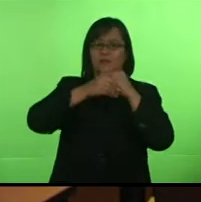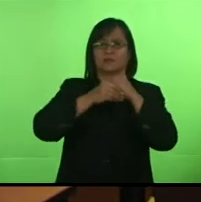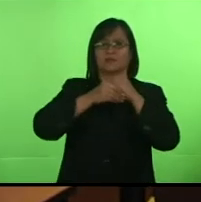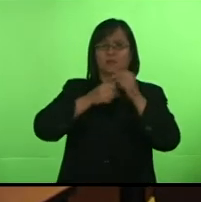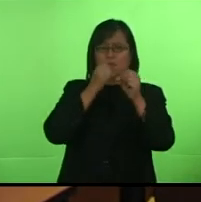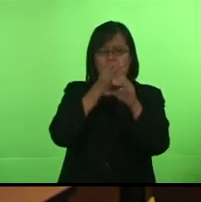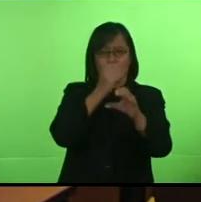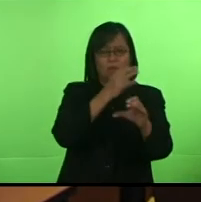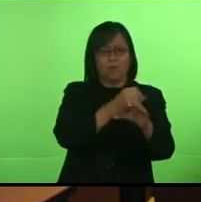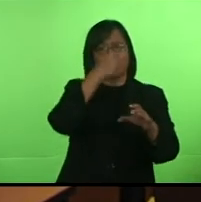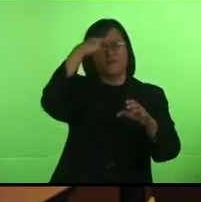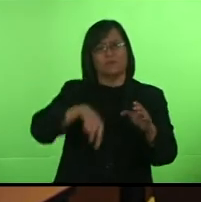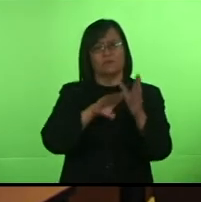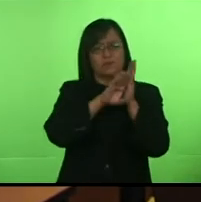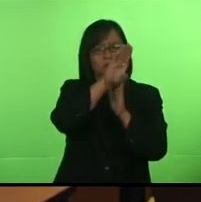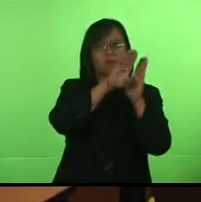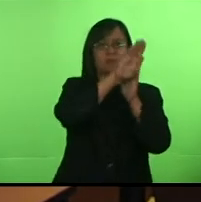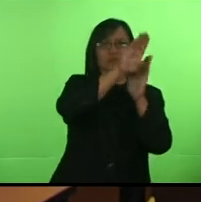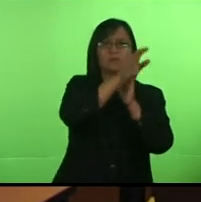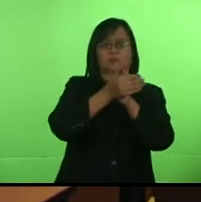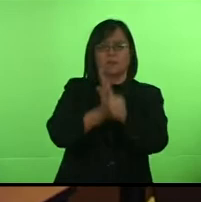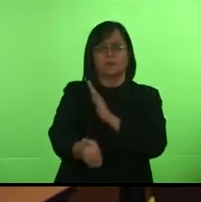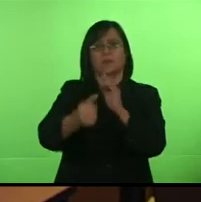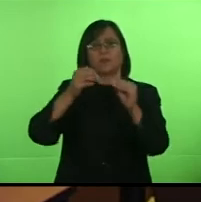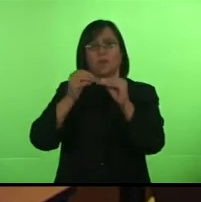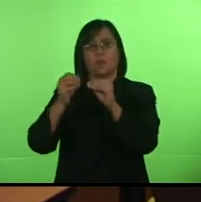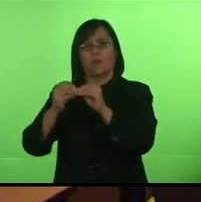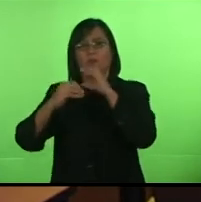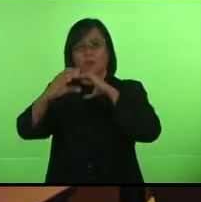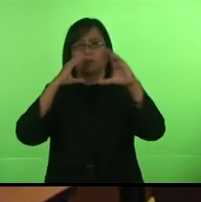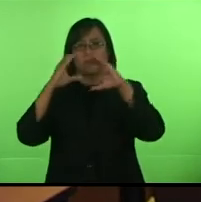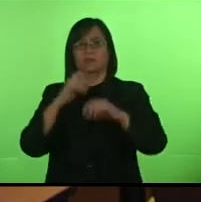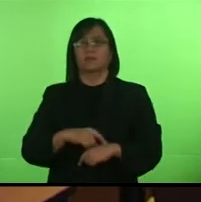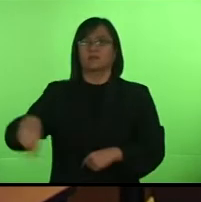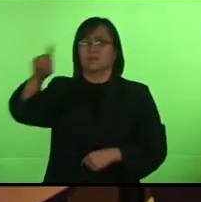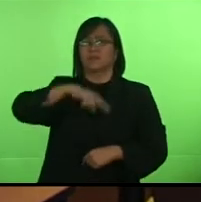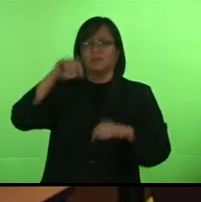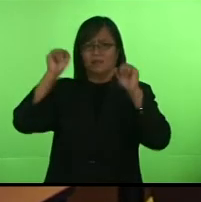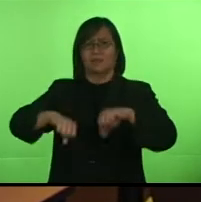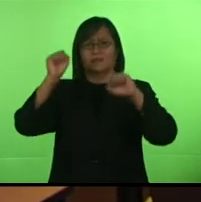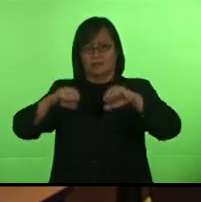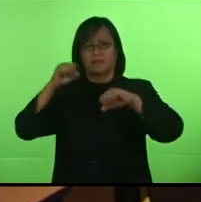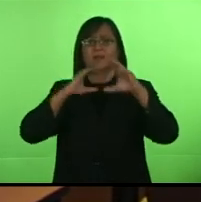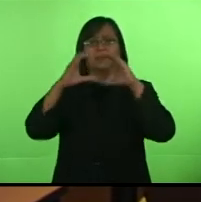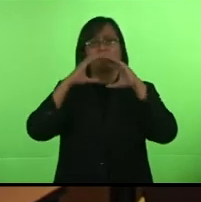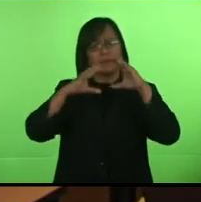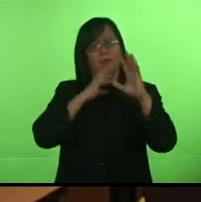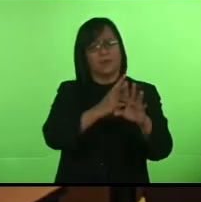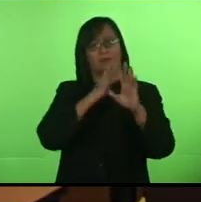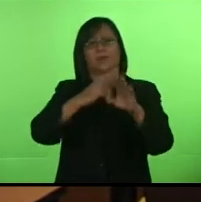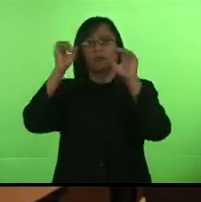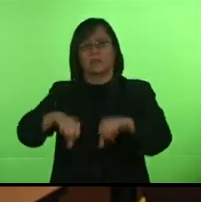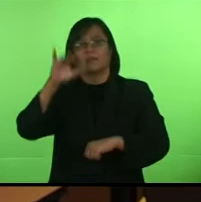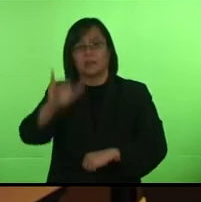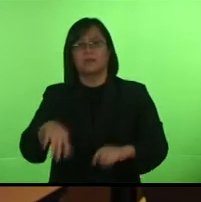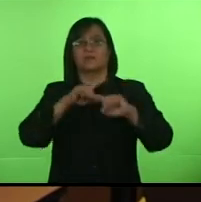special efforts to develop and refine this skill further. Yes, we can communicate, but remember, communication is a